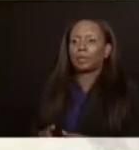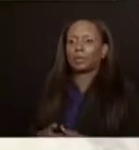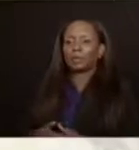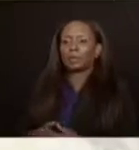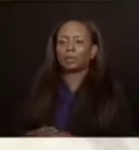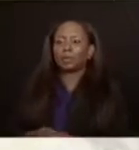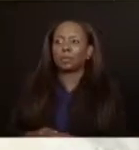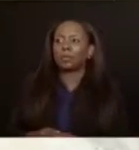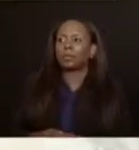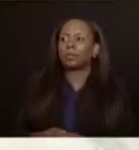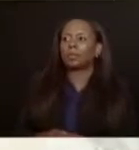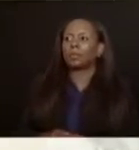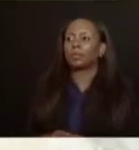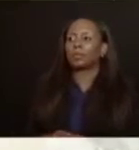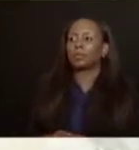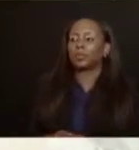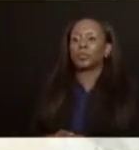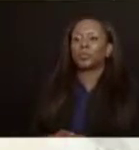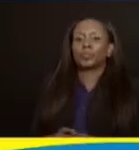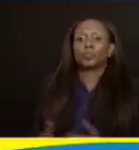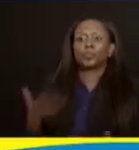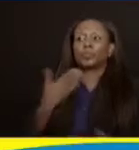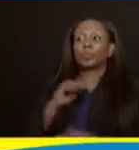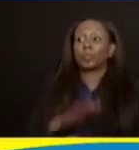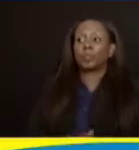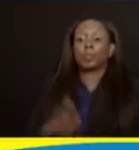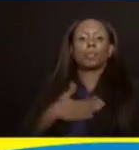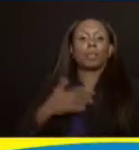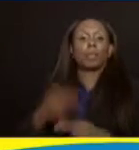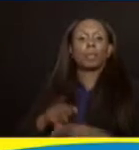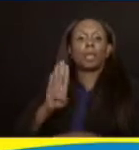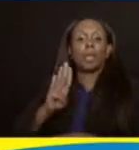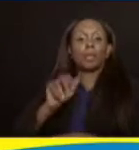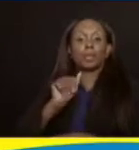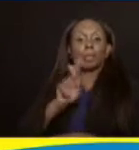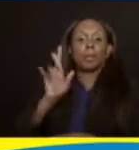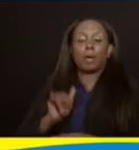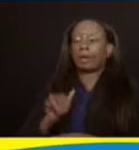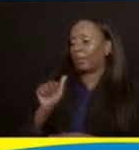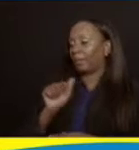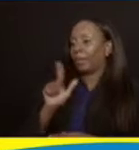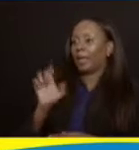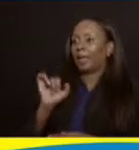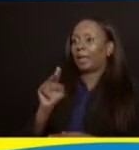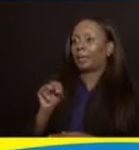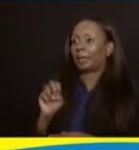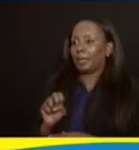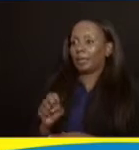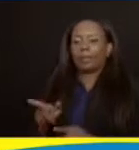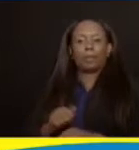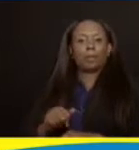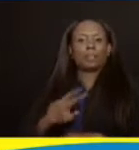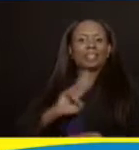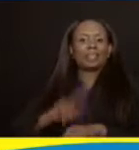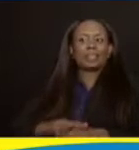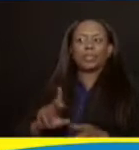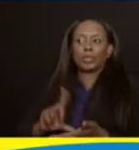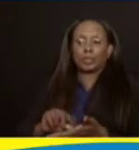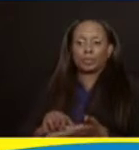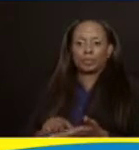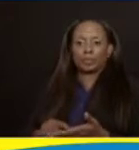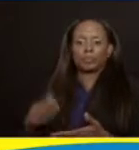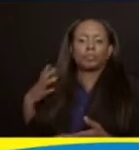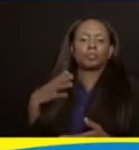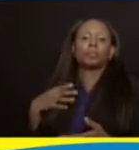Next question. Good afternoon, Prime Minister. Barry Allen here from the Nation newspaper. Can you at this stage